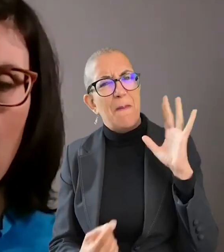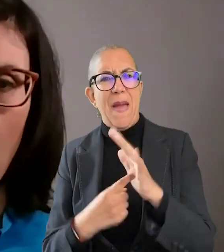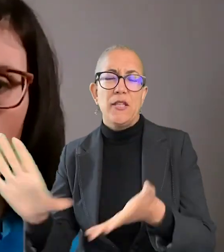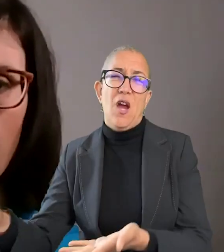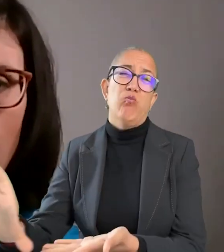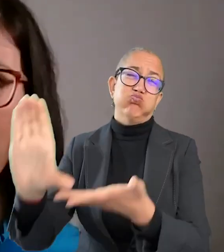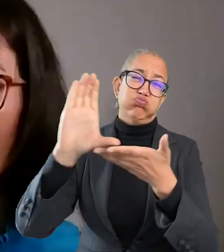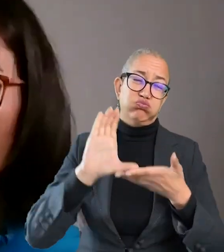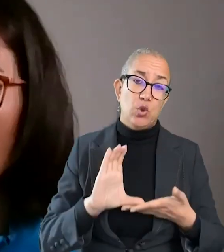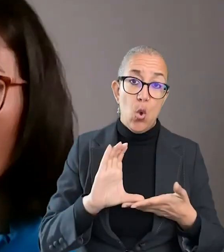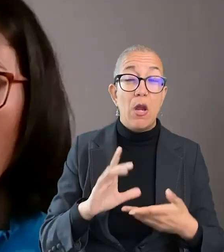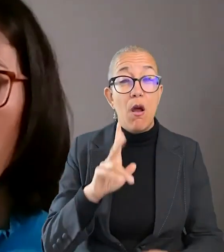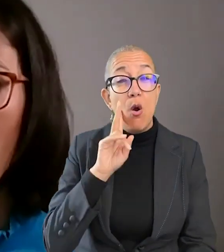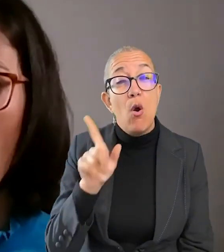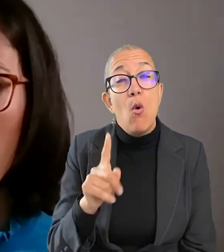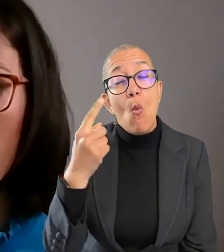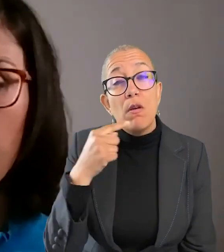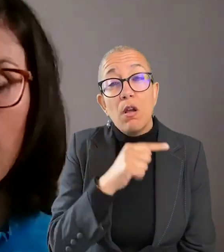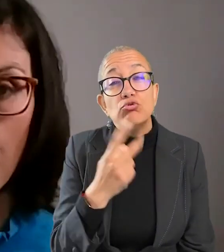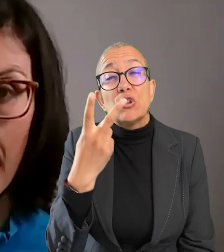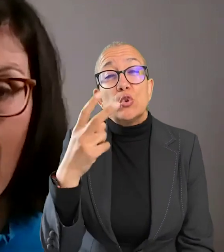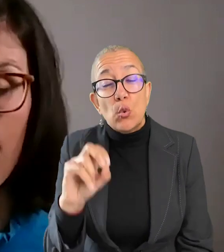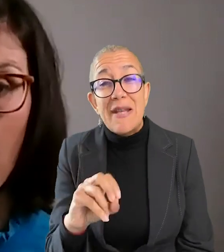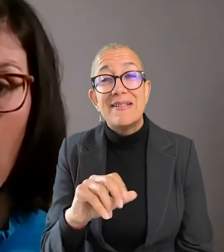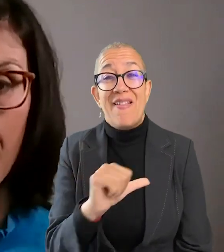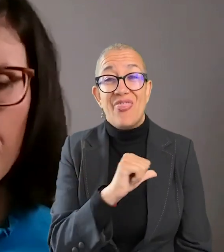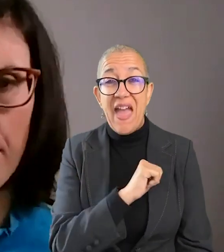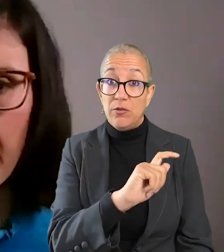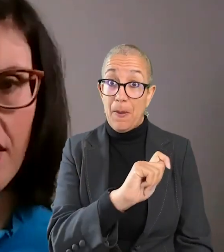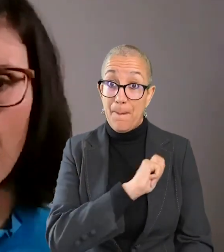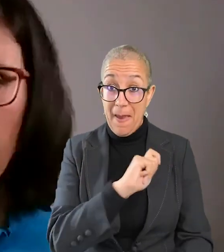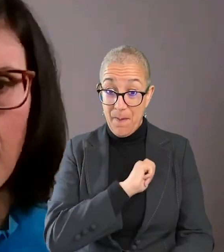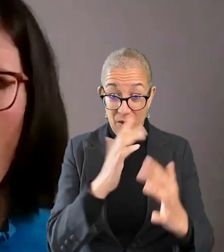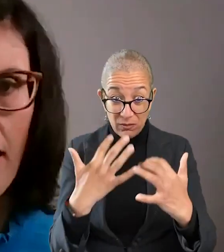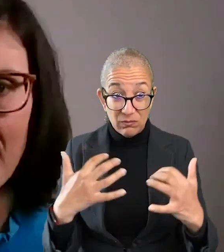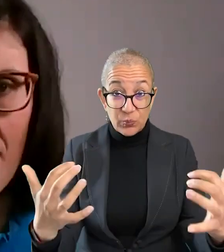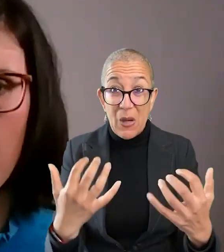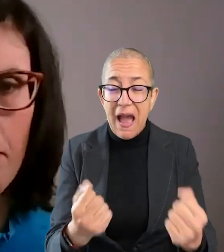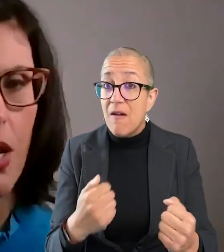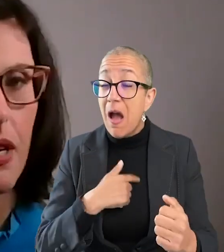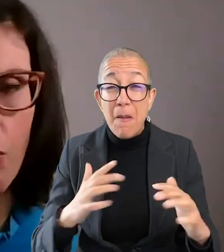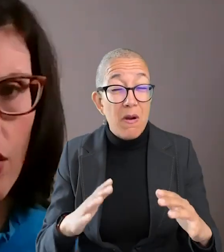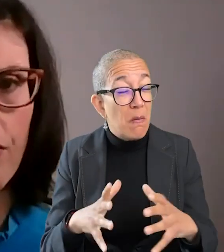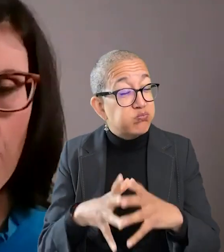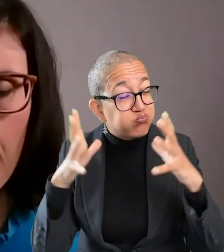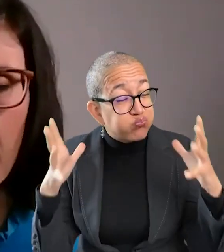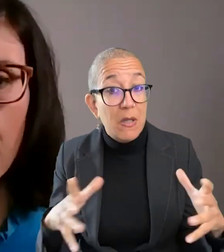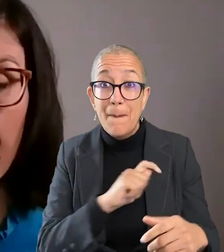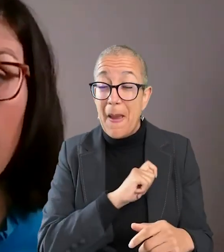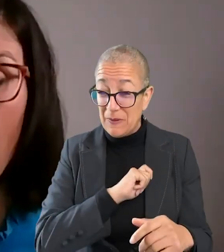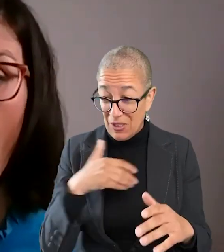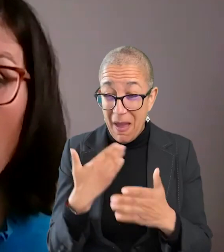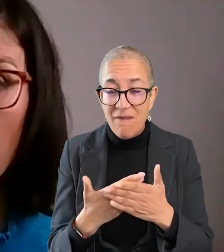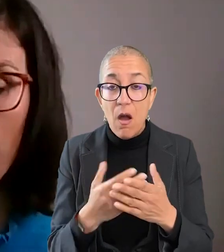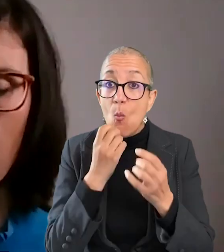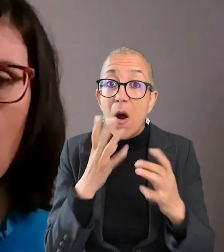the 120,000 members that we have, and that's brilliant, you know, this is our highest ever membership, and it's wonderful that we've managed to